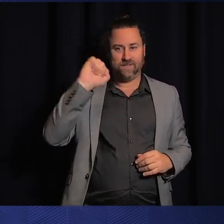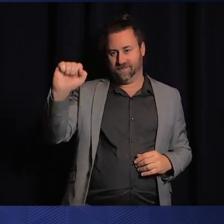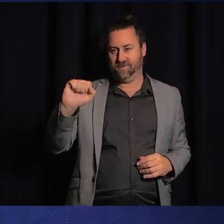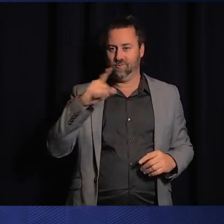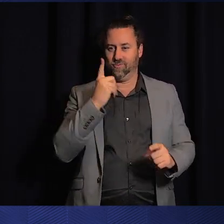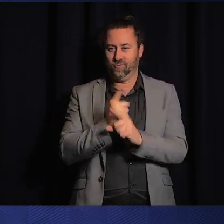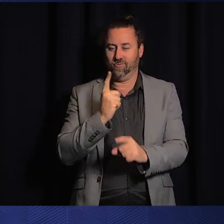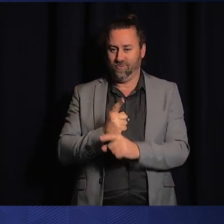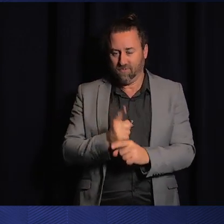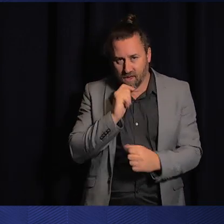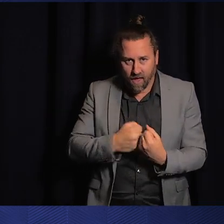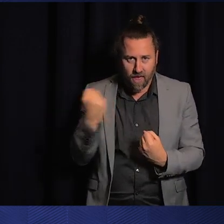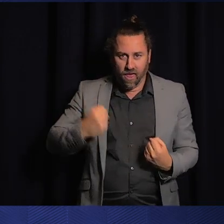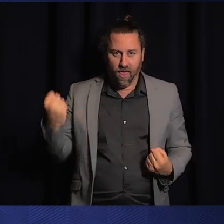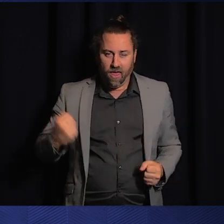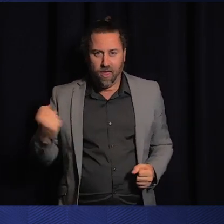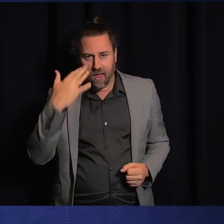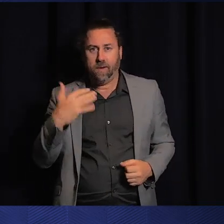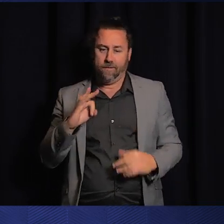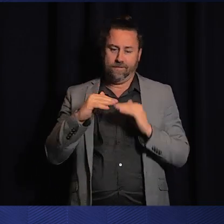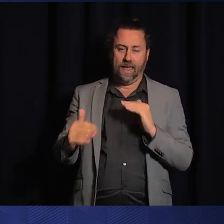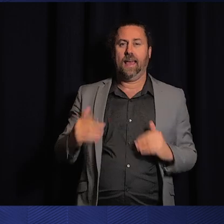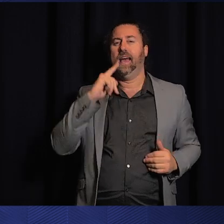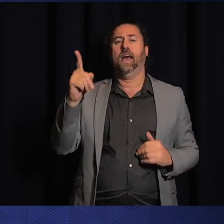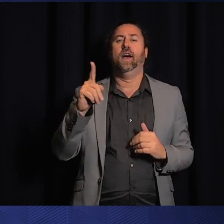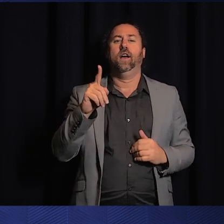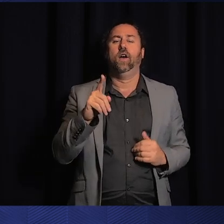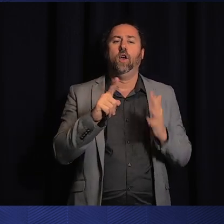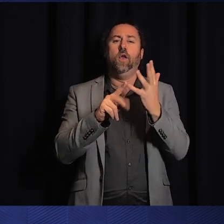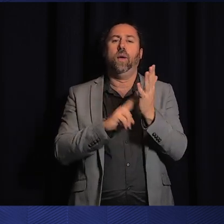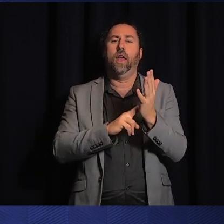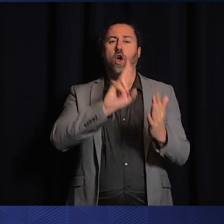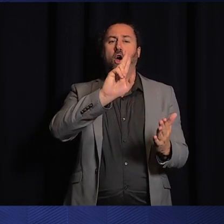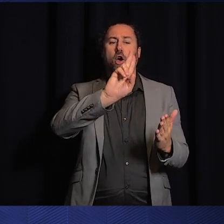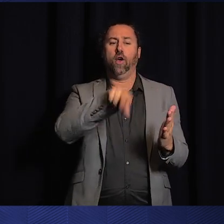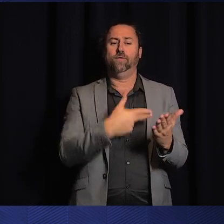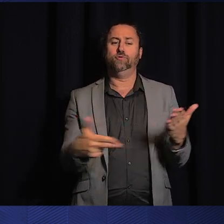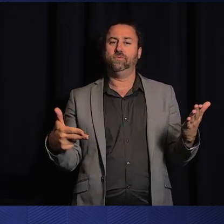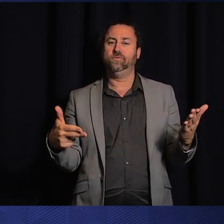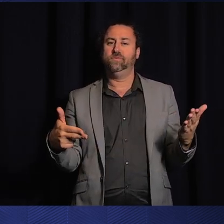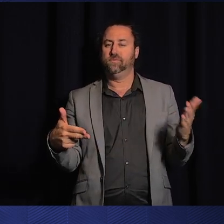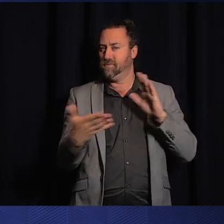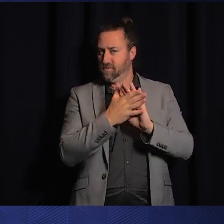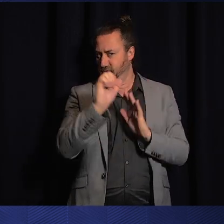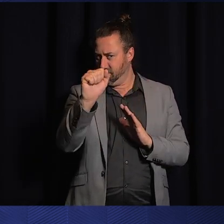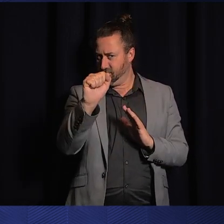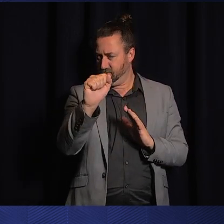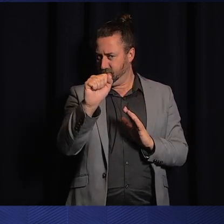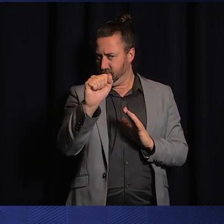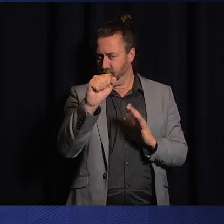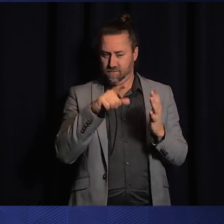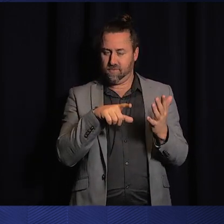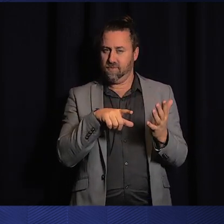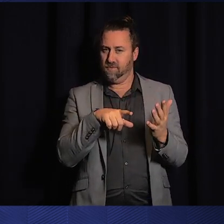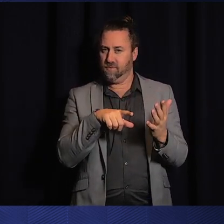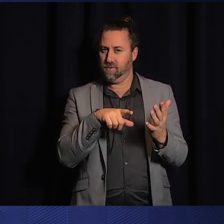you mentioned all other UN conventions as part of the human rights framework. What about CEDAW,